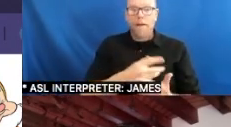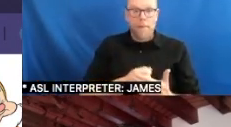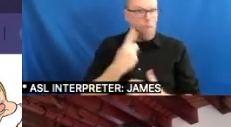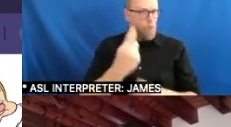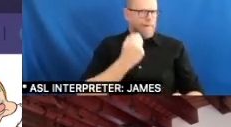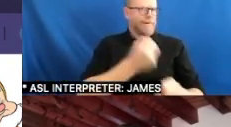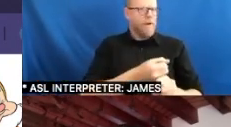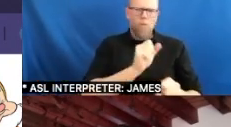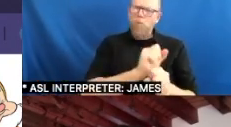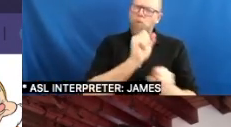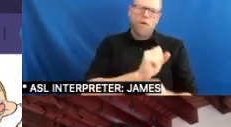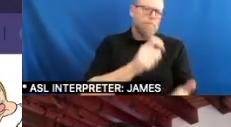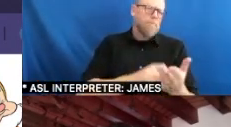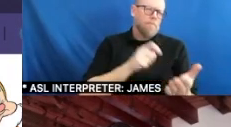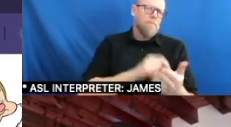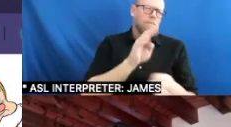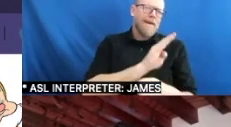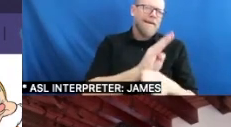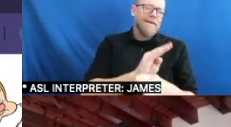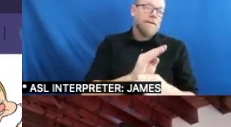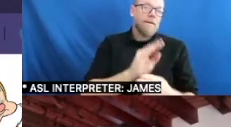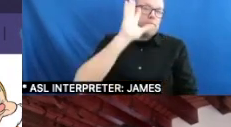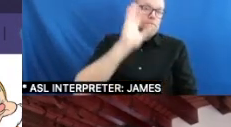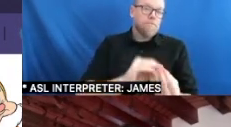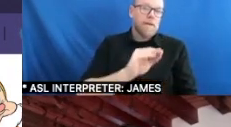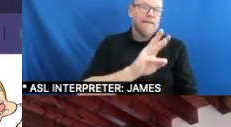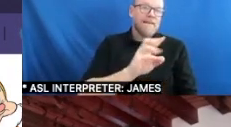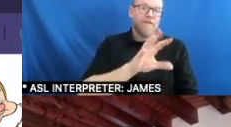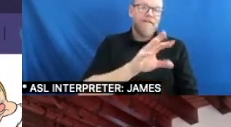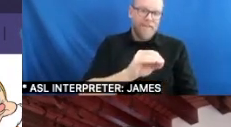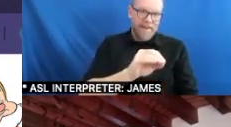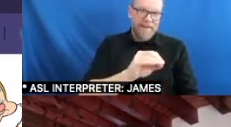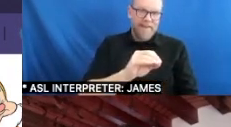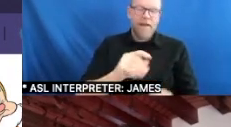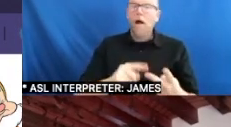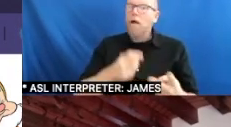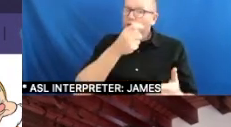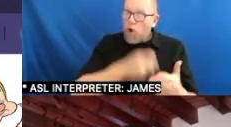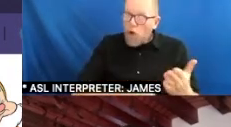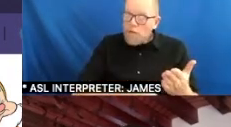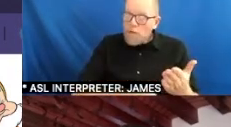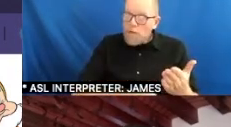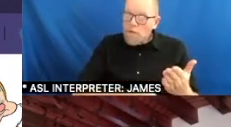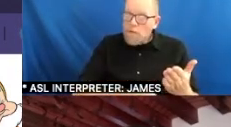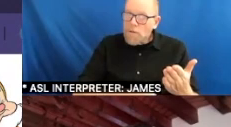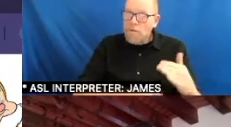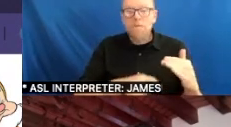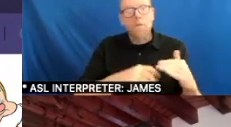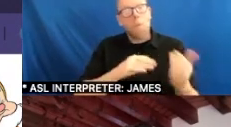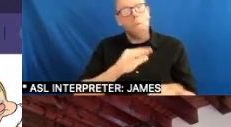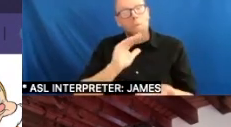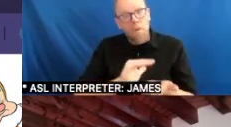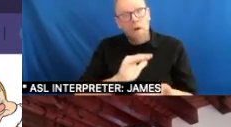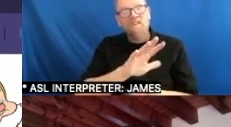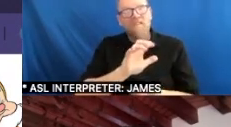mining cooperative was $650,000. Their costs and expenses were